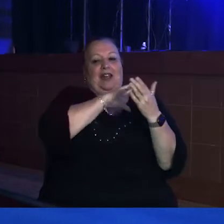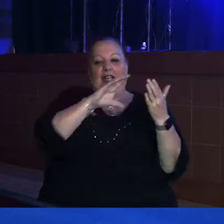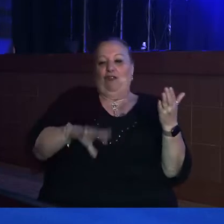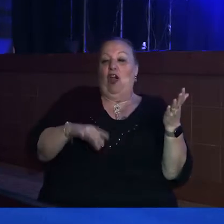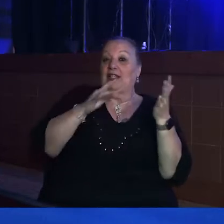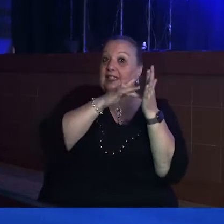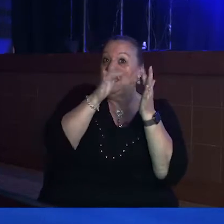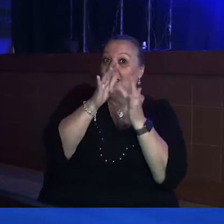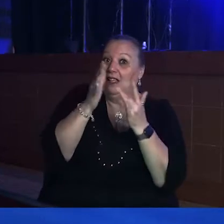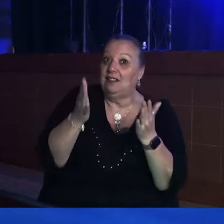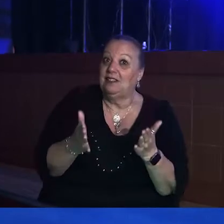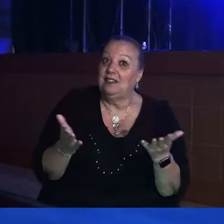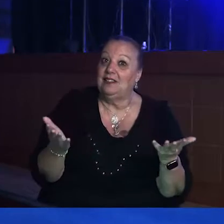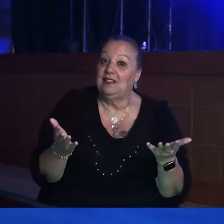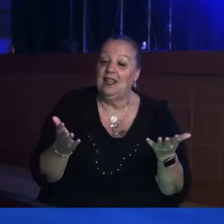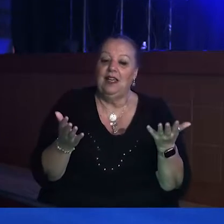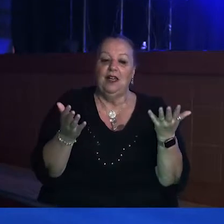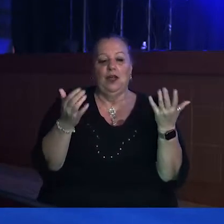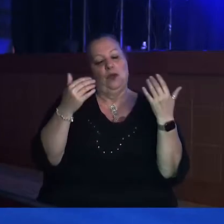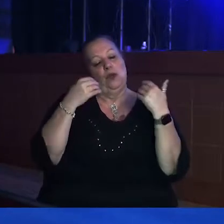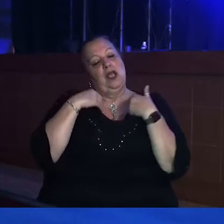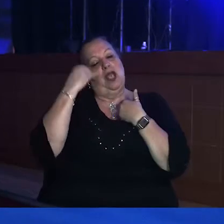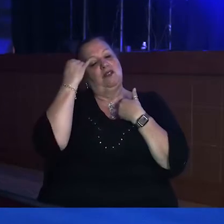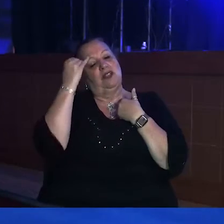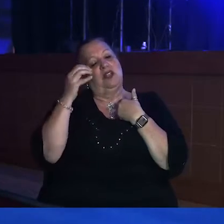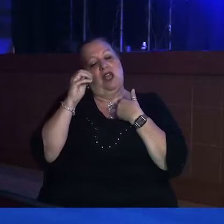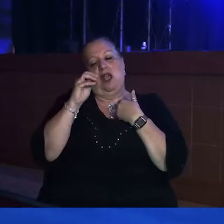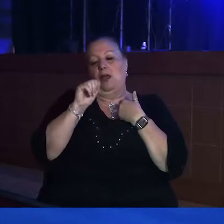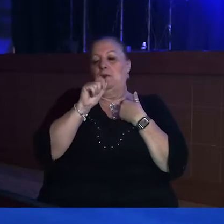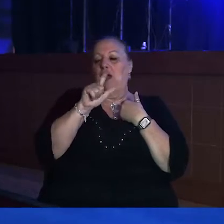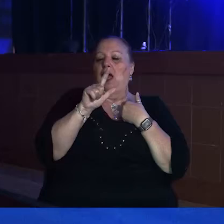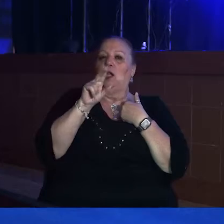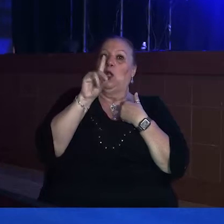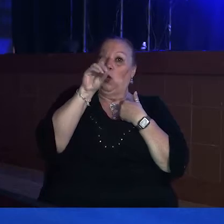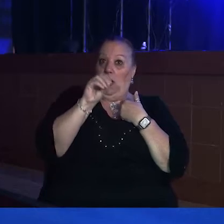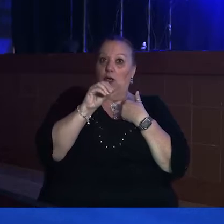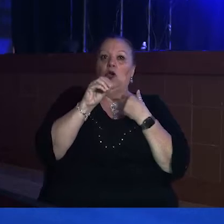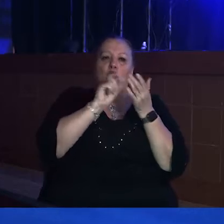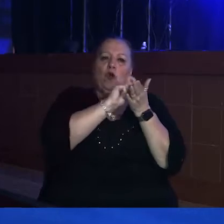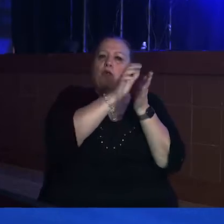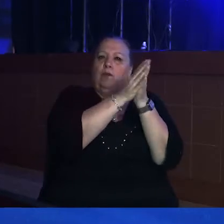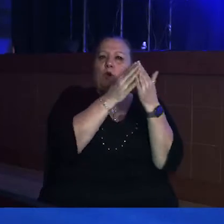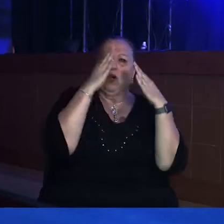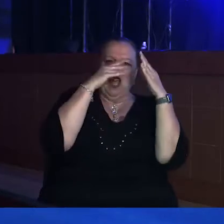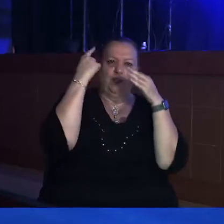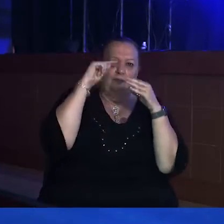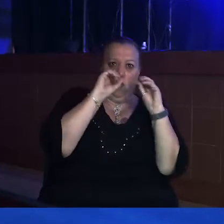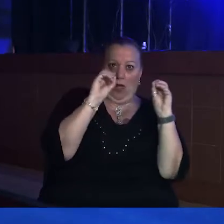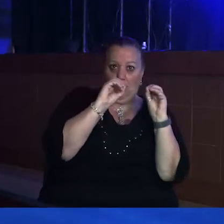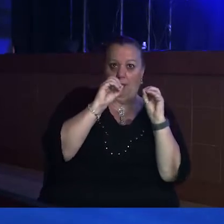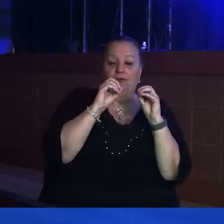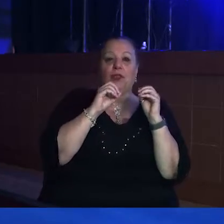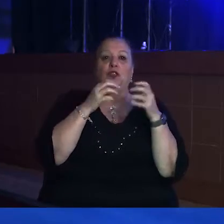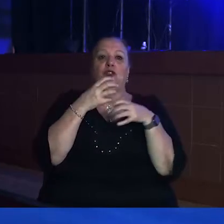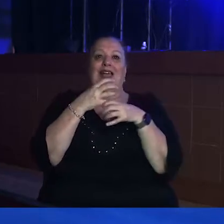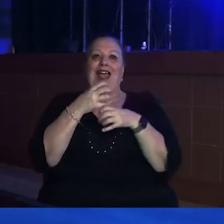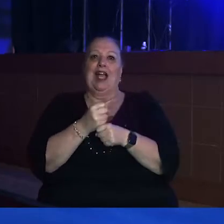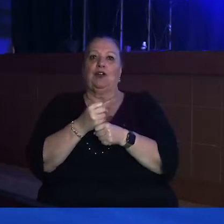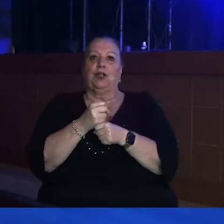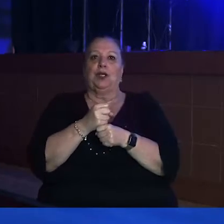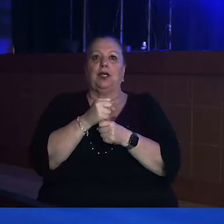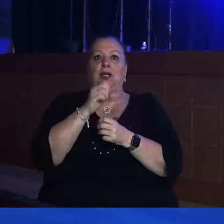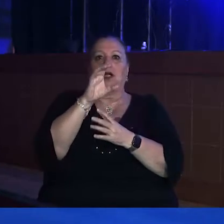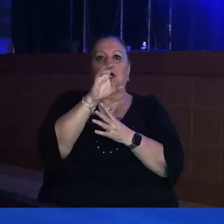Now, we got this idea from Max Lucado, again, who wrote the book Anxious for Nothing, to use The acronym CALM, whenever we feel